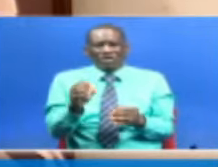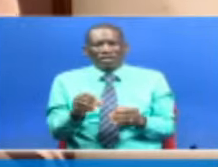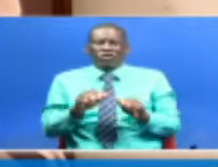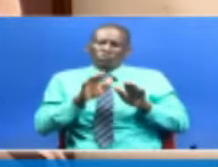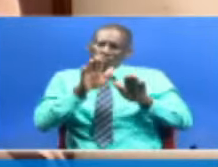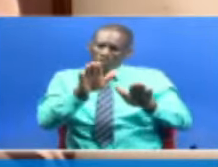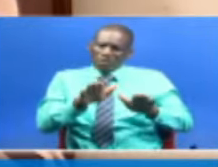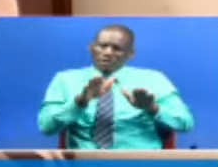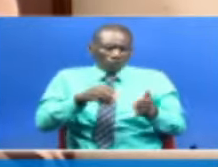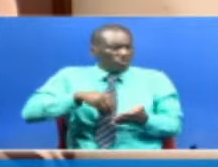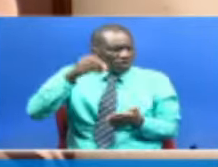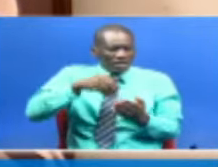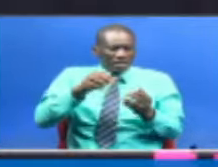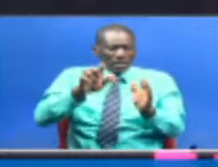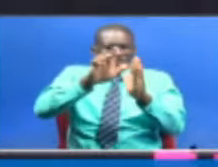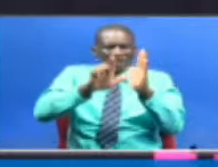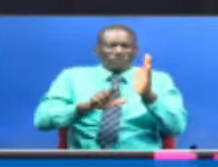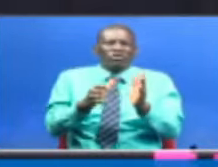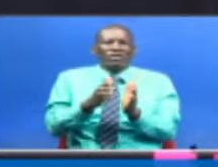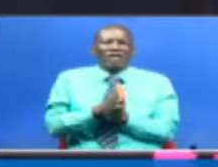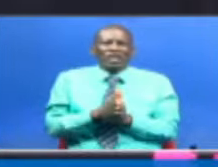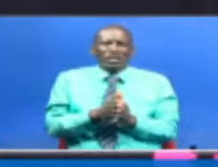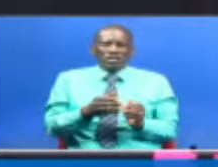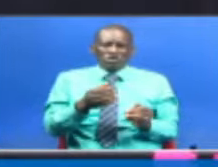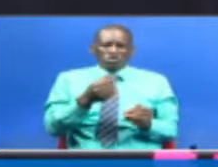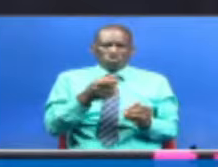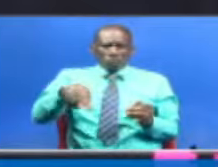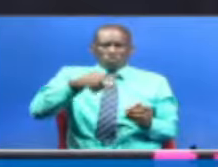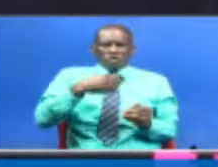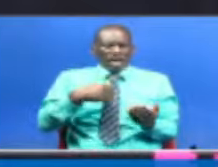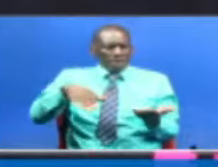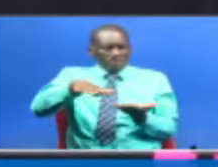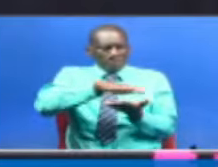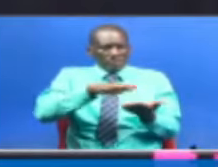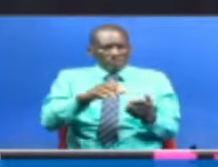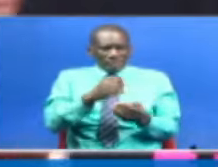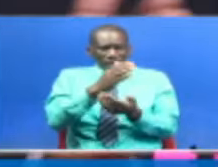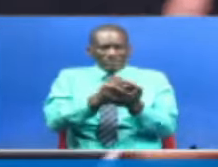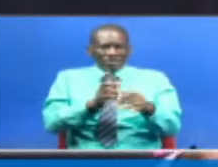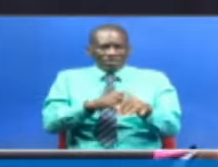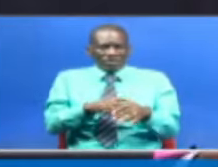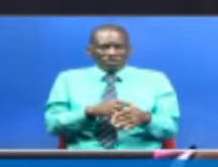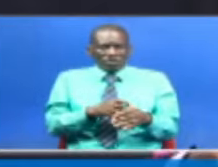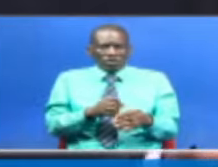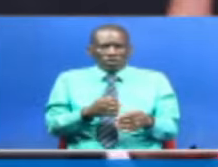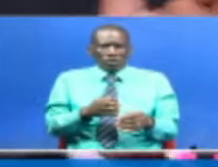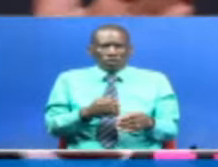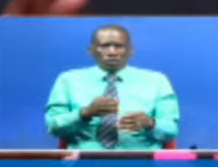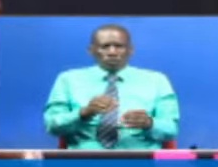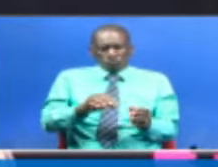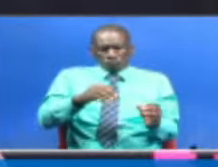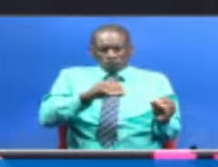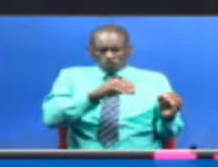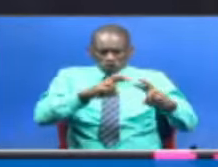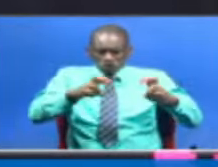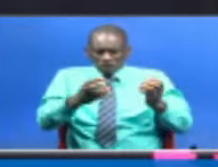We've learned our lessons. We've had to basically sometimes take off the commercial side and check